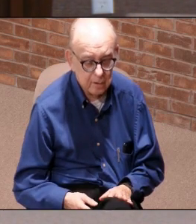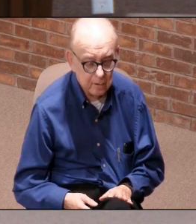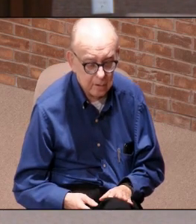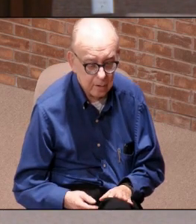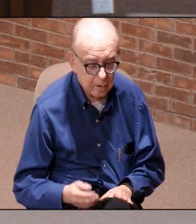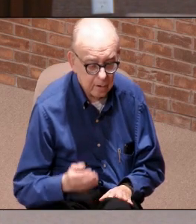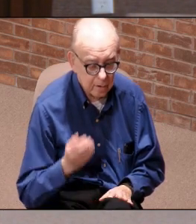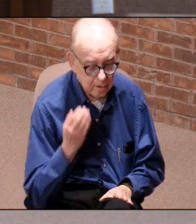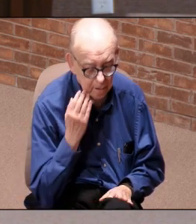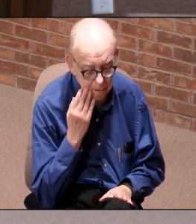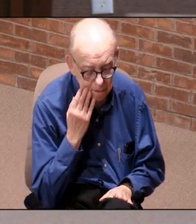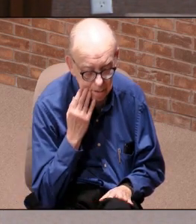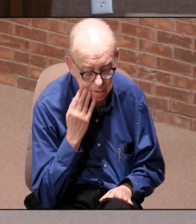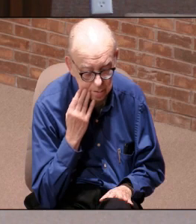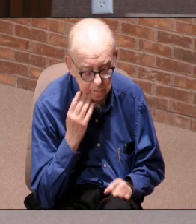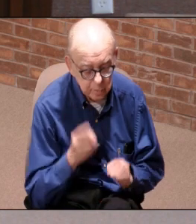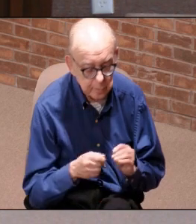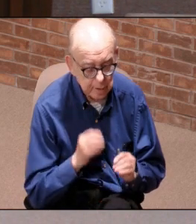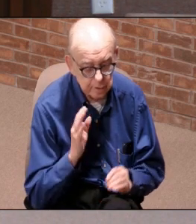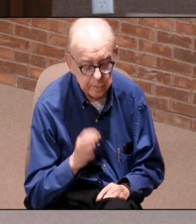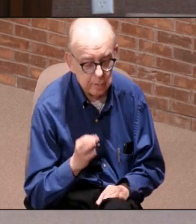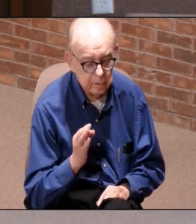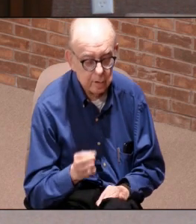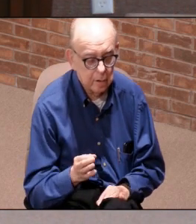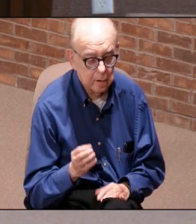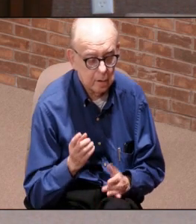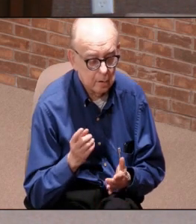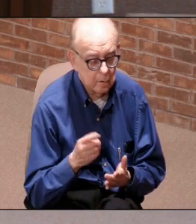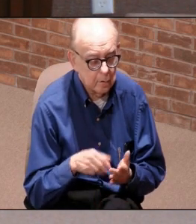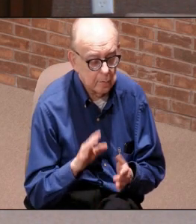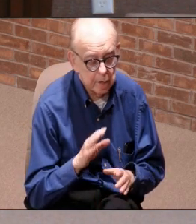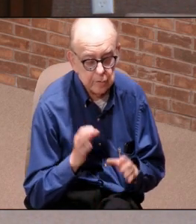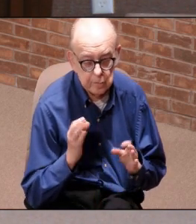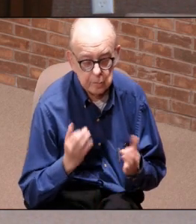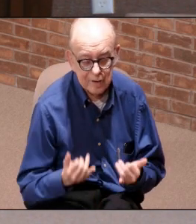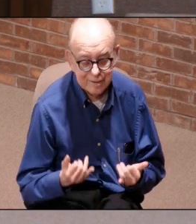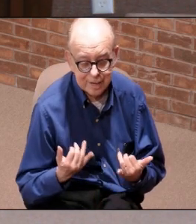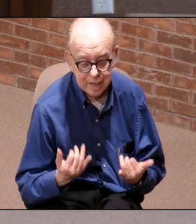and I know you know about your future, but what about your present?